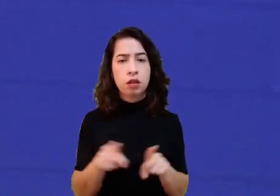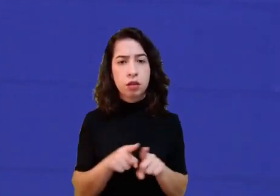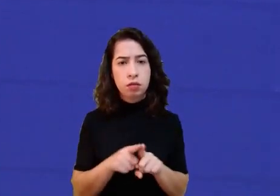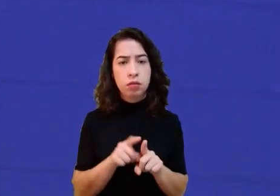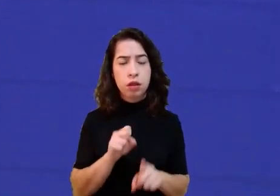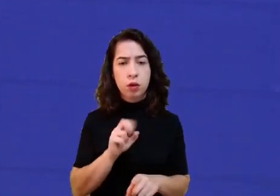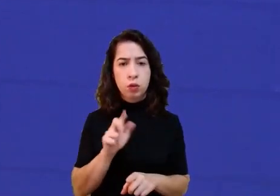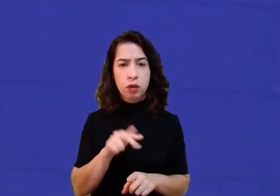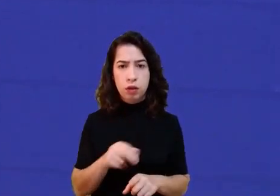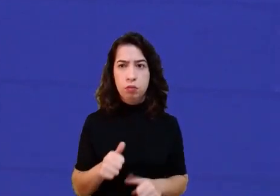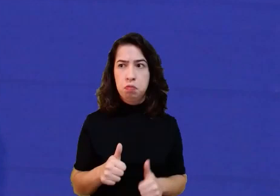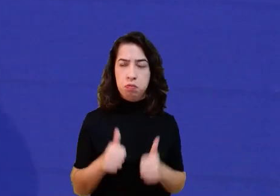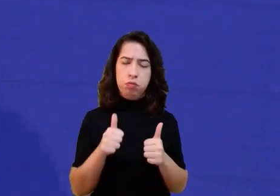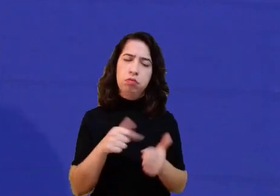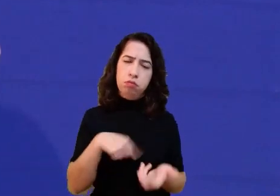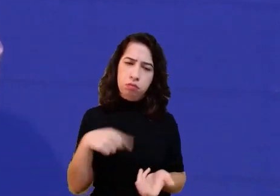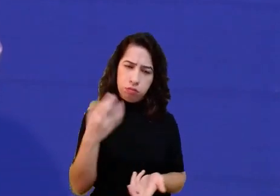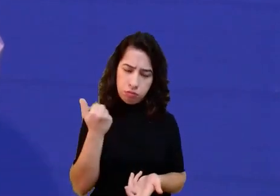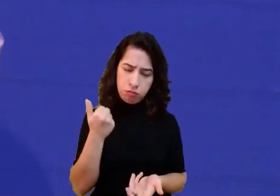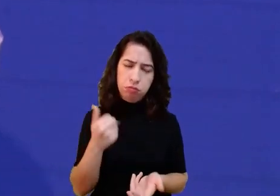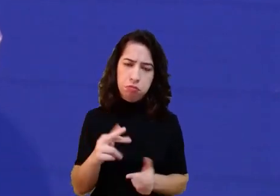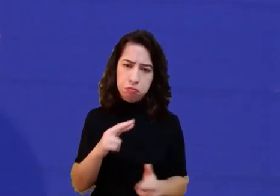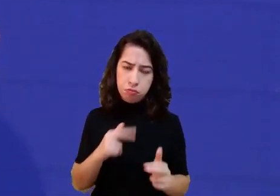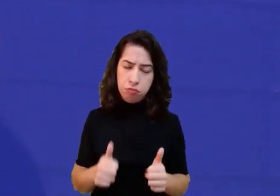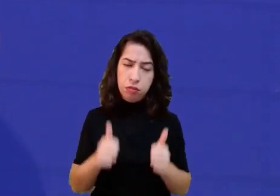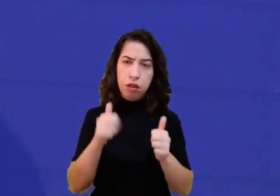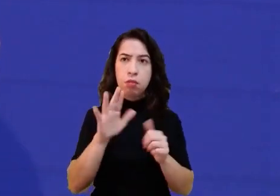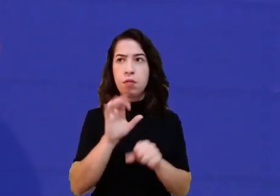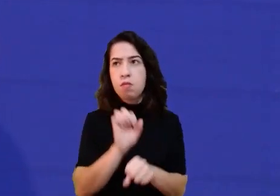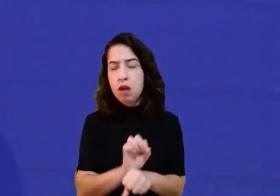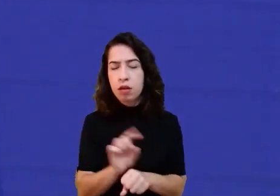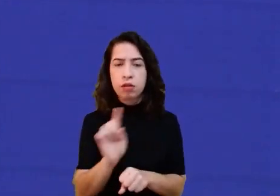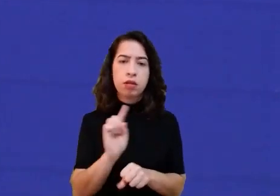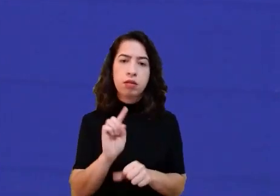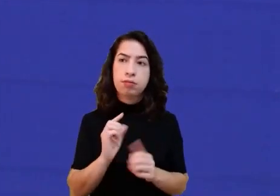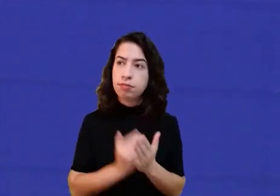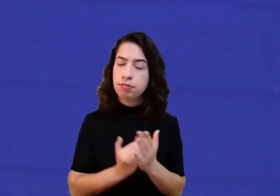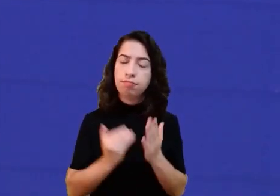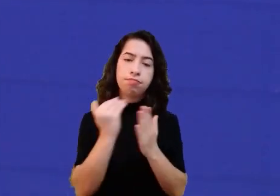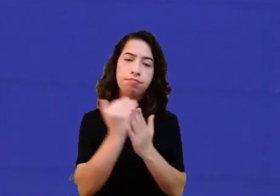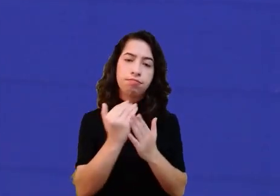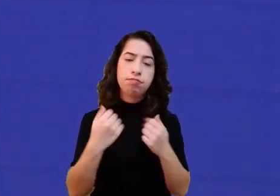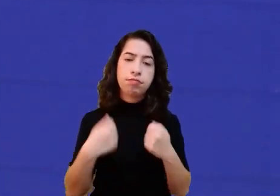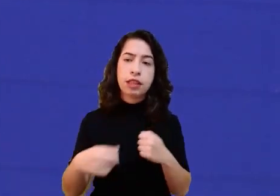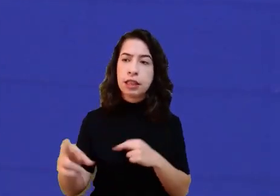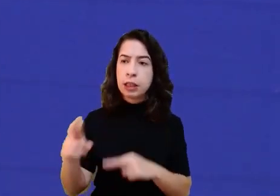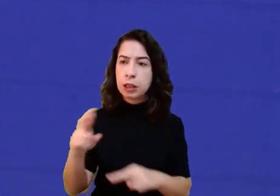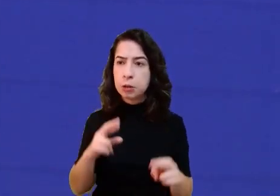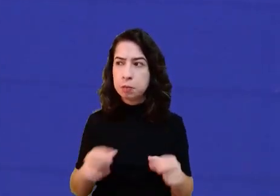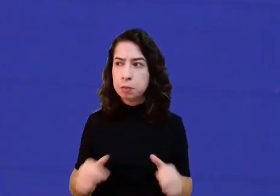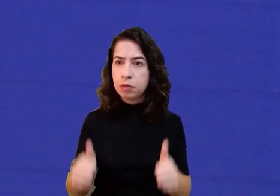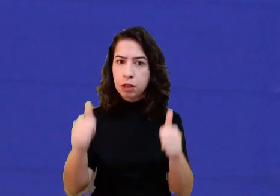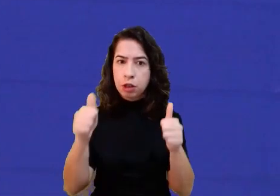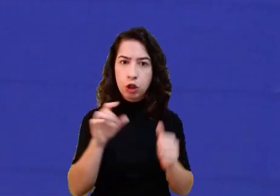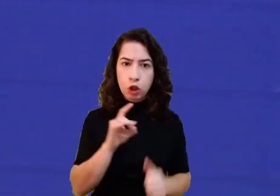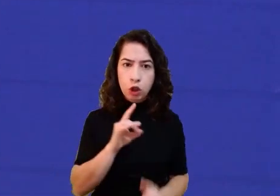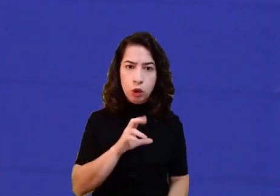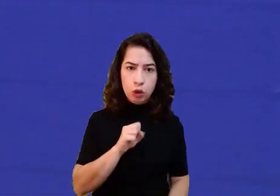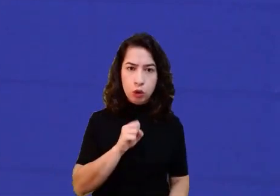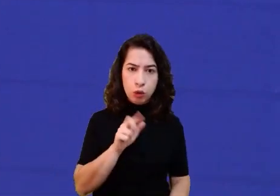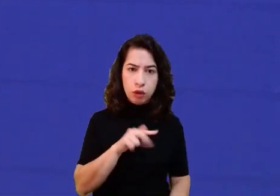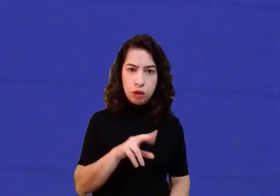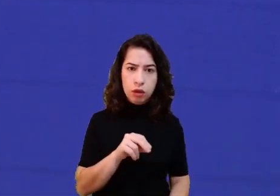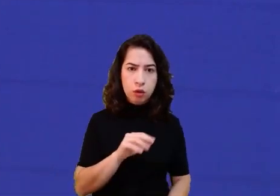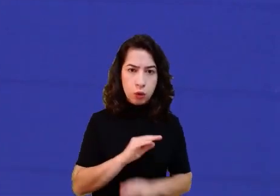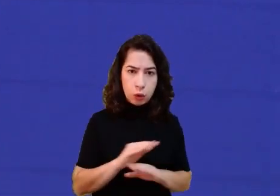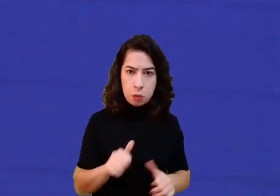Suzano, and great if we do it, but we can't stop at that. We have to go beyond that. We need best results, not only for Suzano,